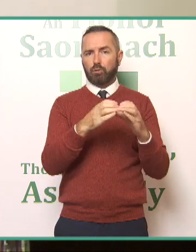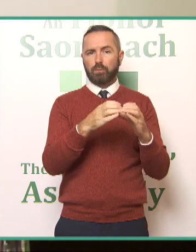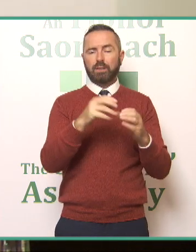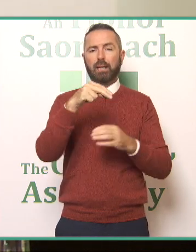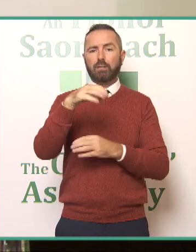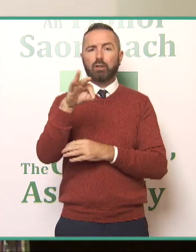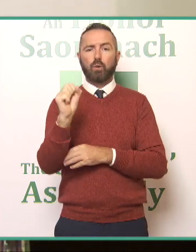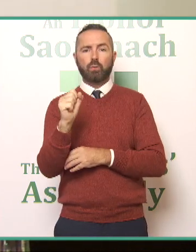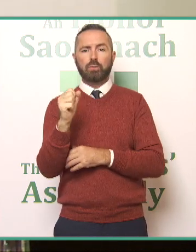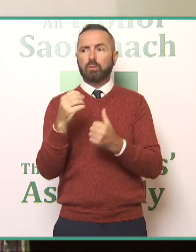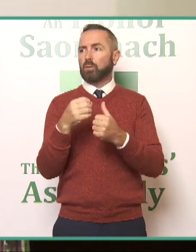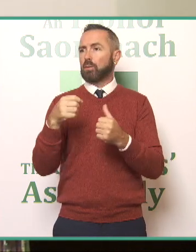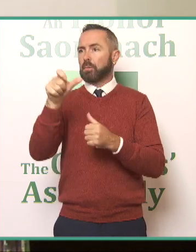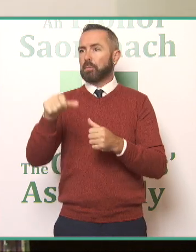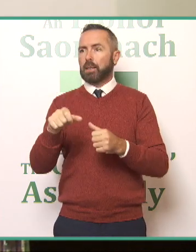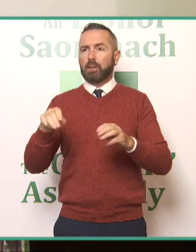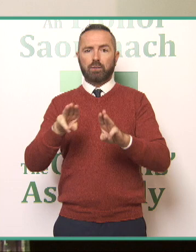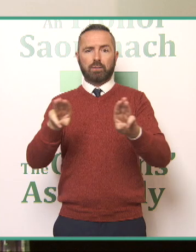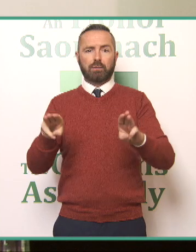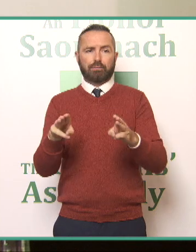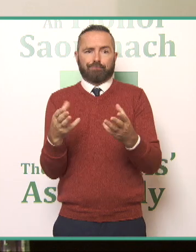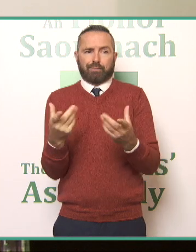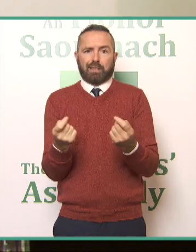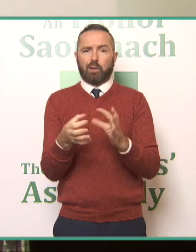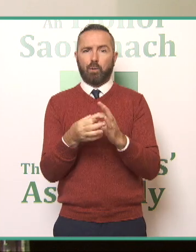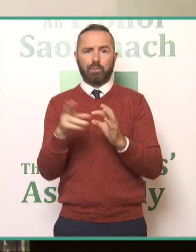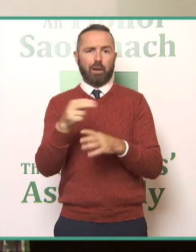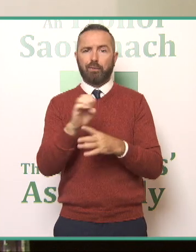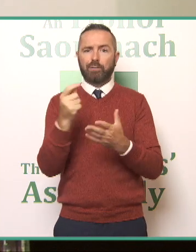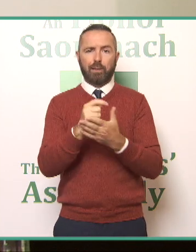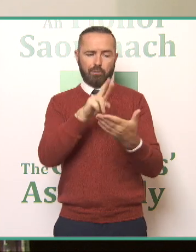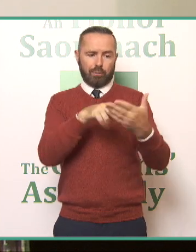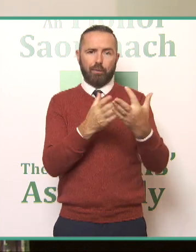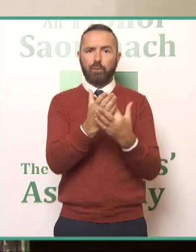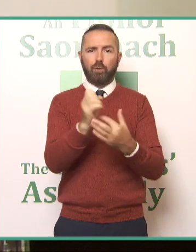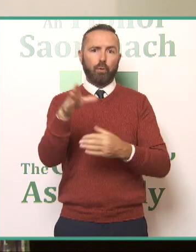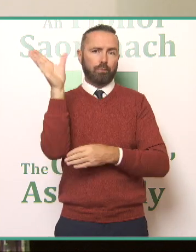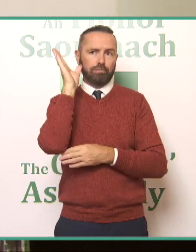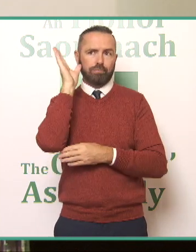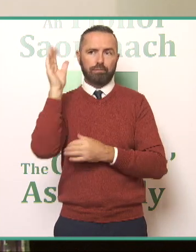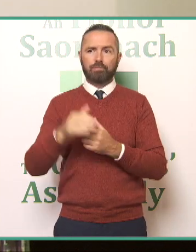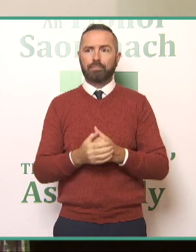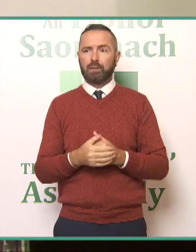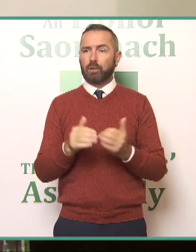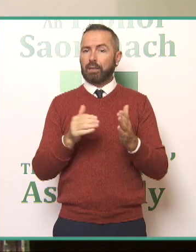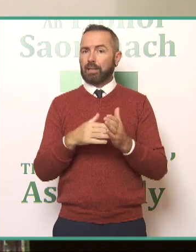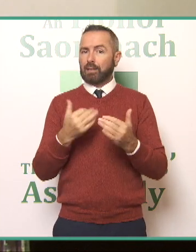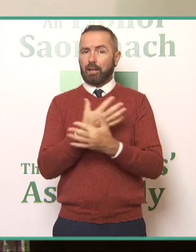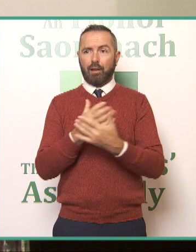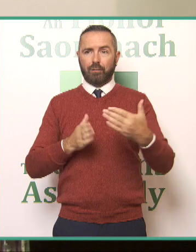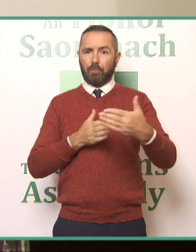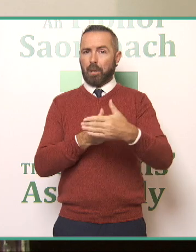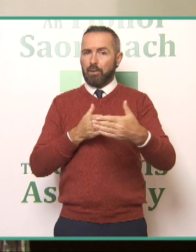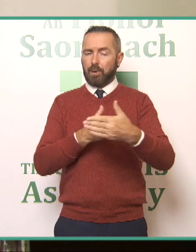someone sitting in their own home in a local, in your house, doesn't have time to go through all that. So there are barriers to this because of